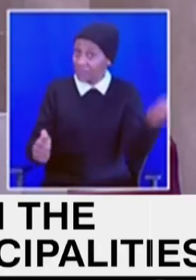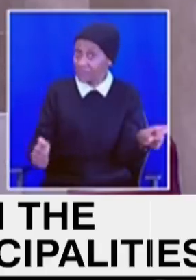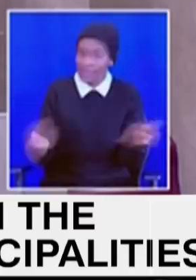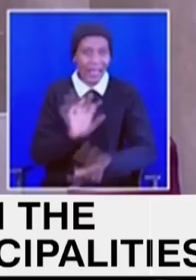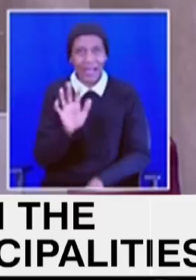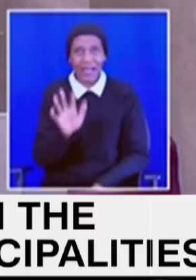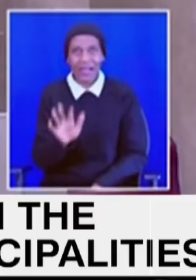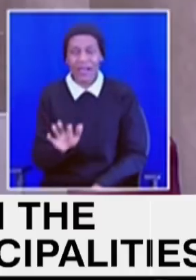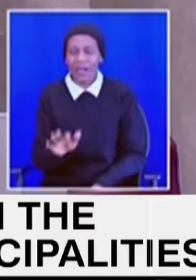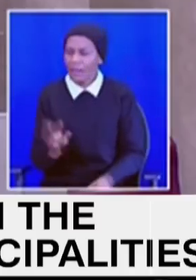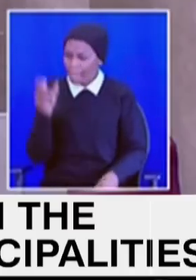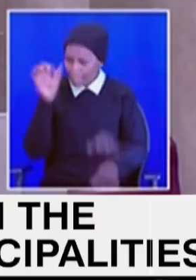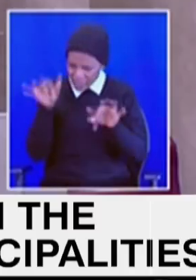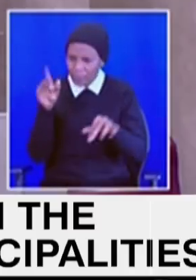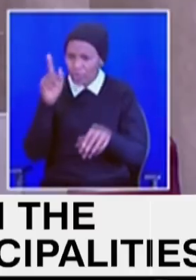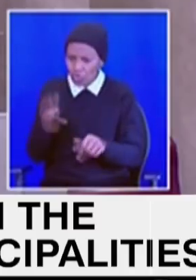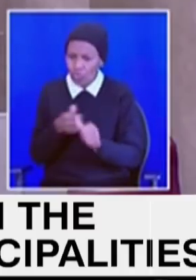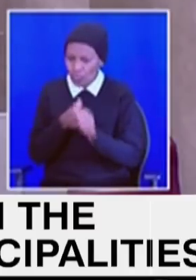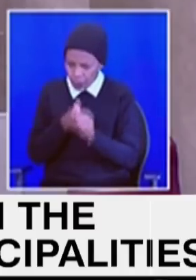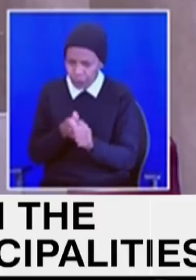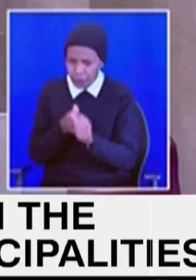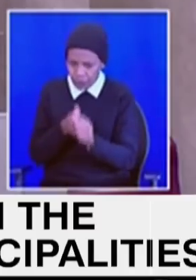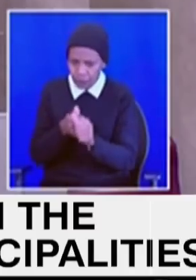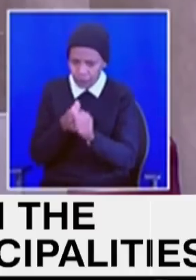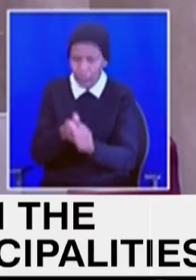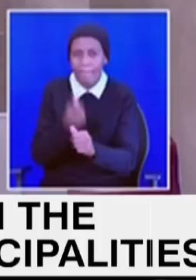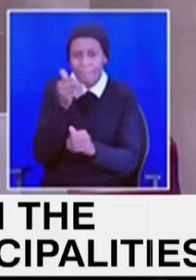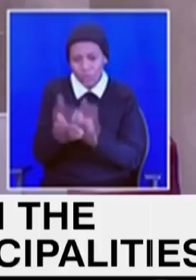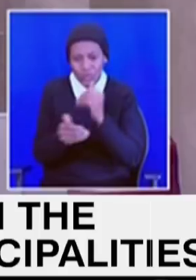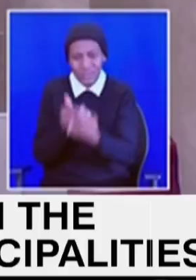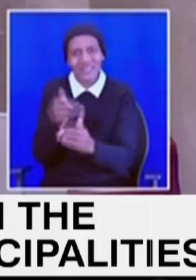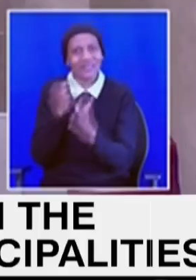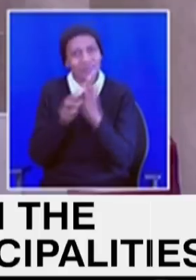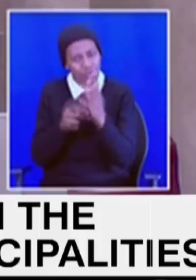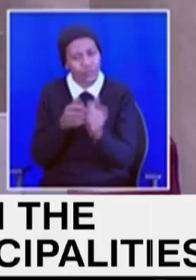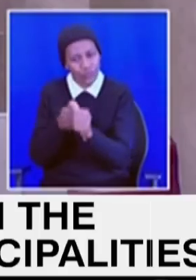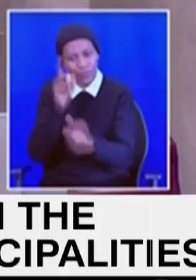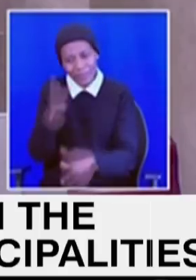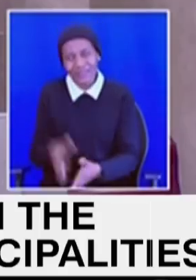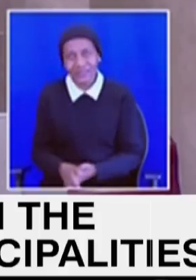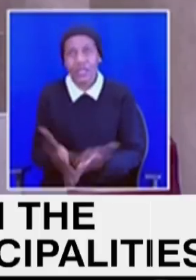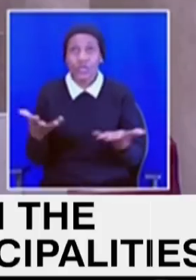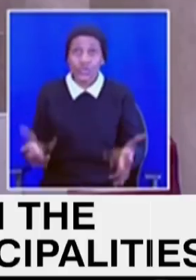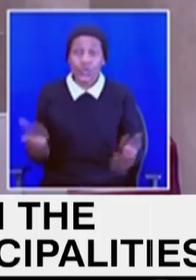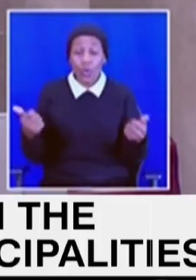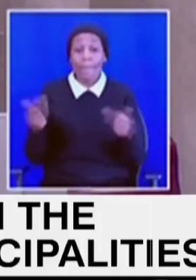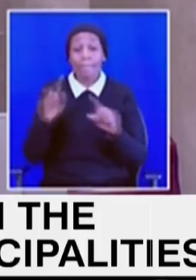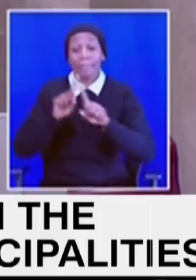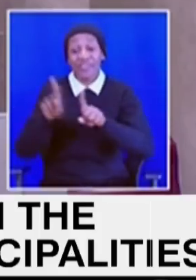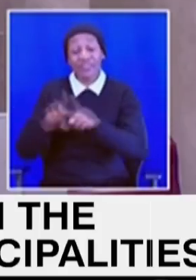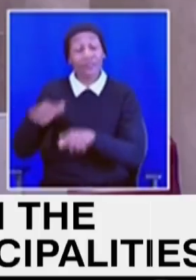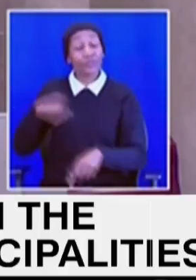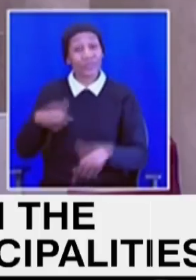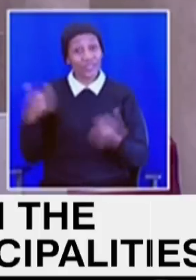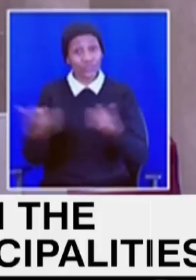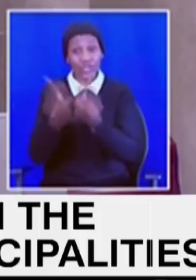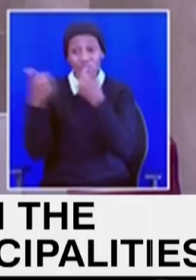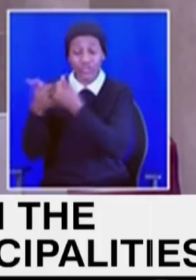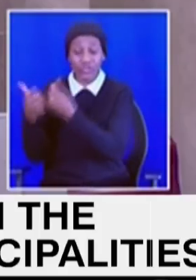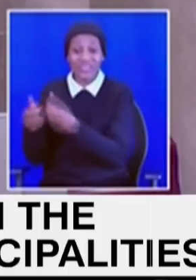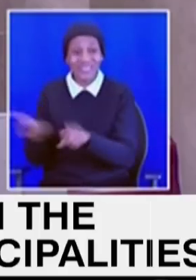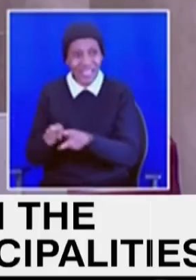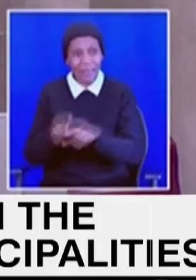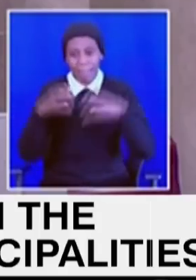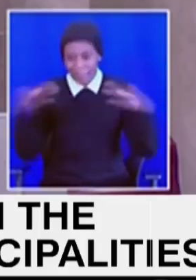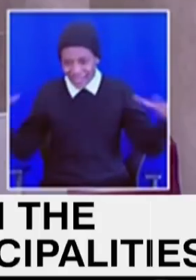They go through necessary processes. The challenges that municipalities face, including